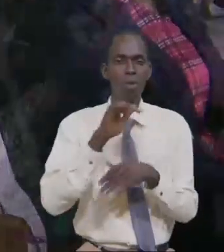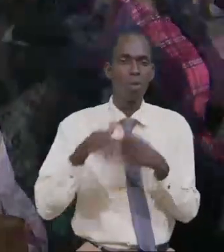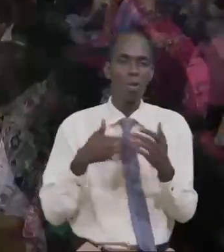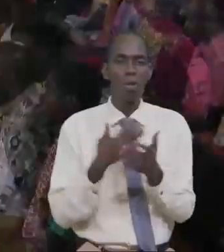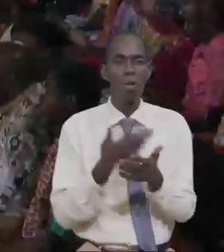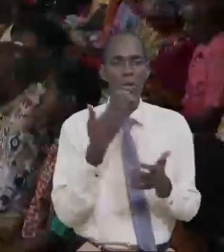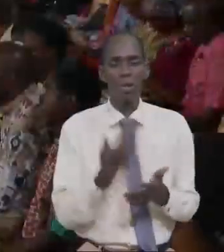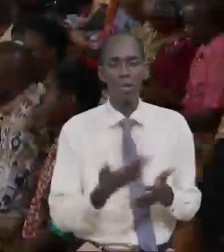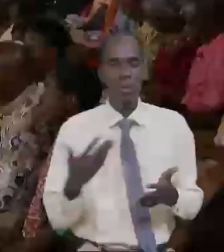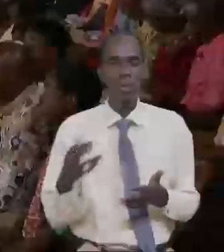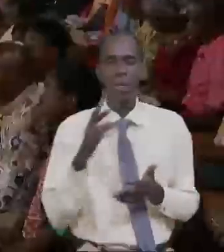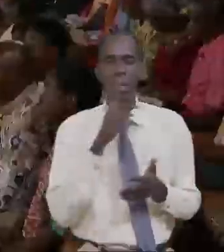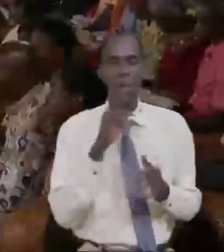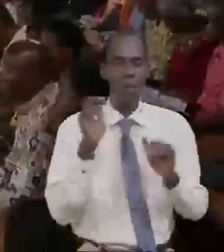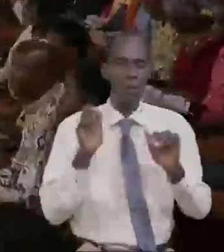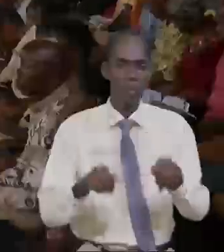and eyes closed.